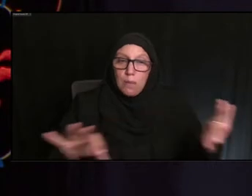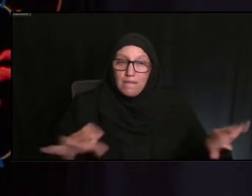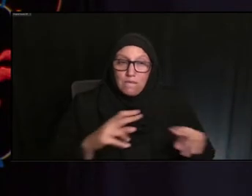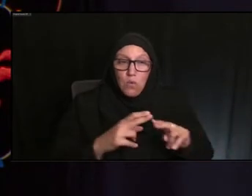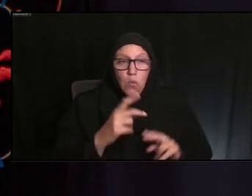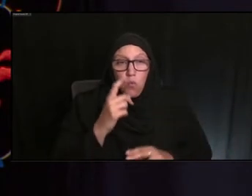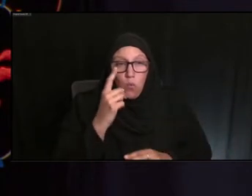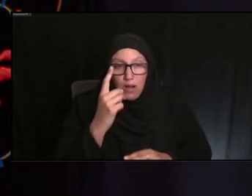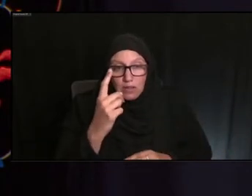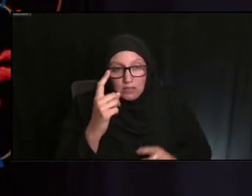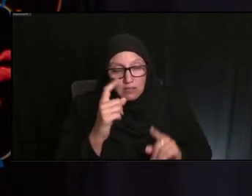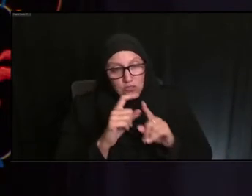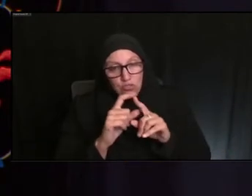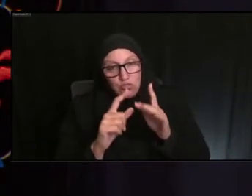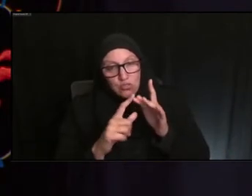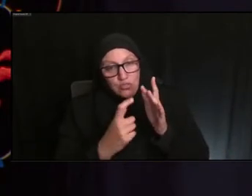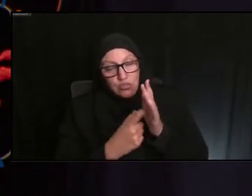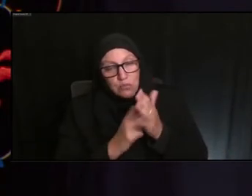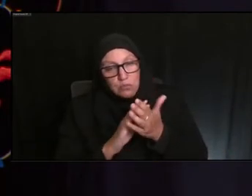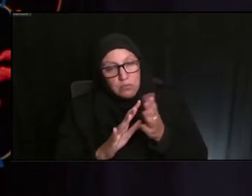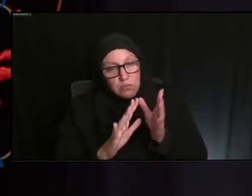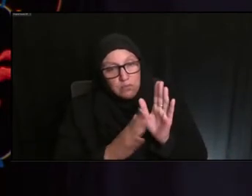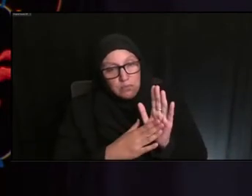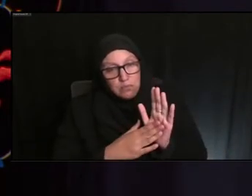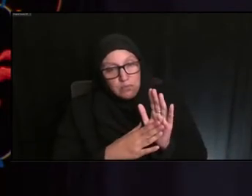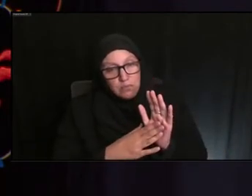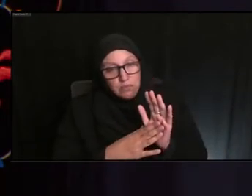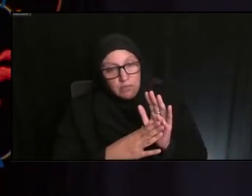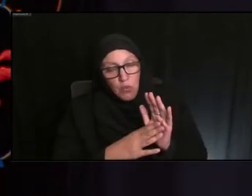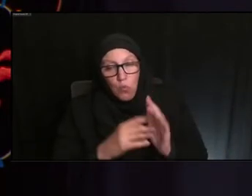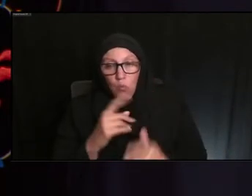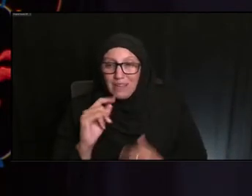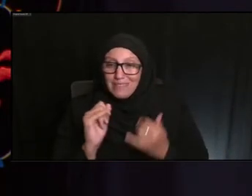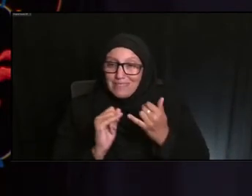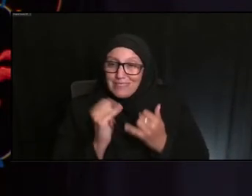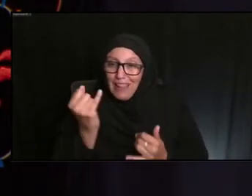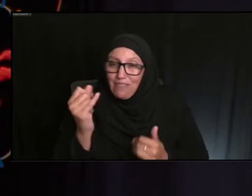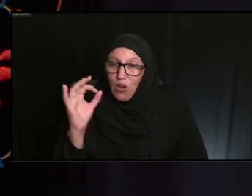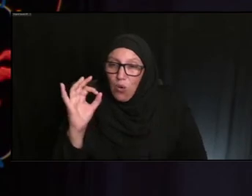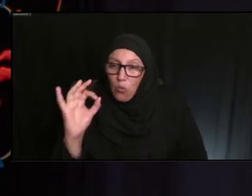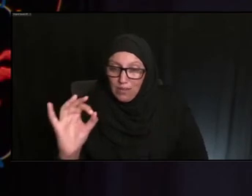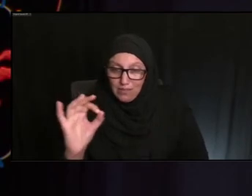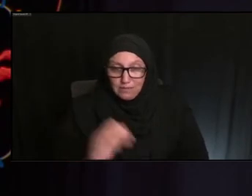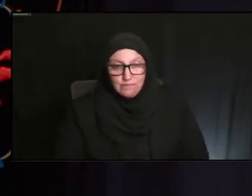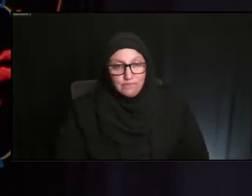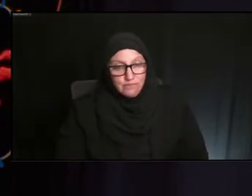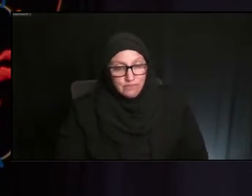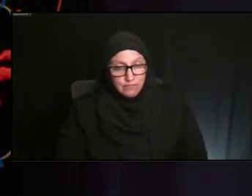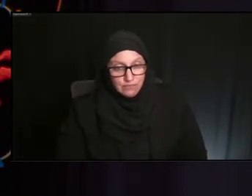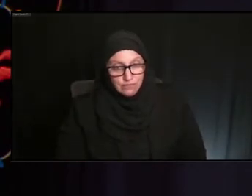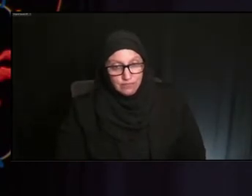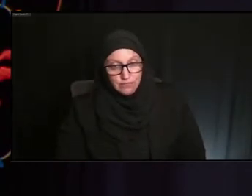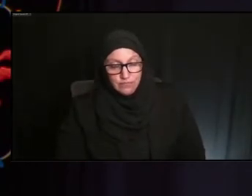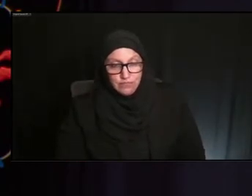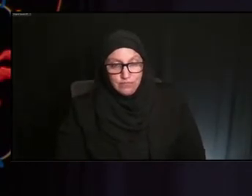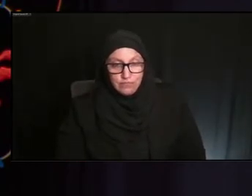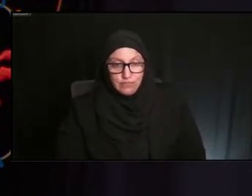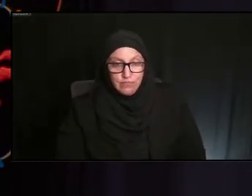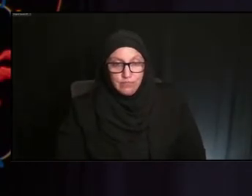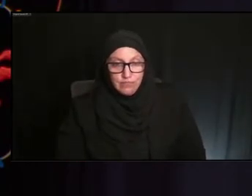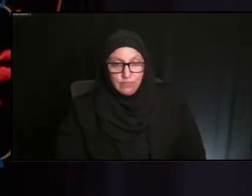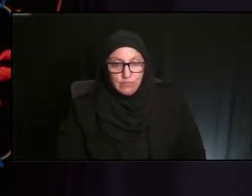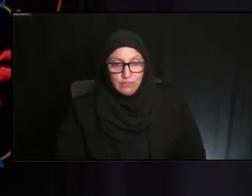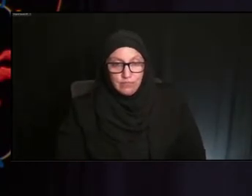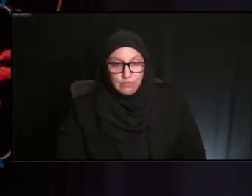1 dirham. You know what 1 dirham is? A silver coin. You want perspective? What he was paying was less